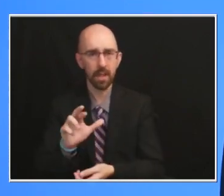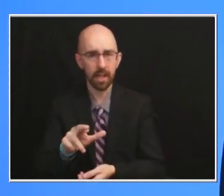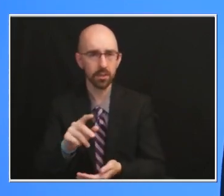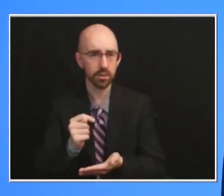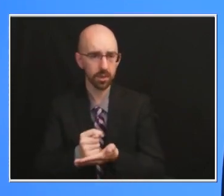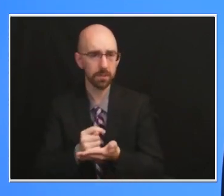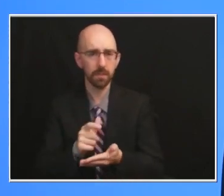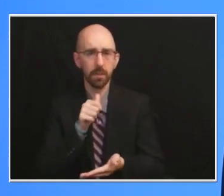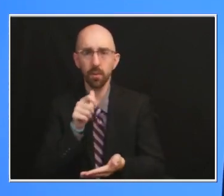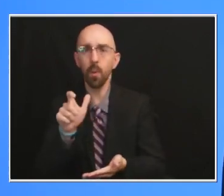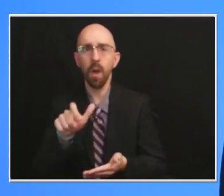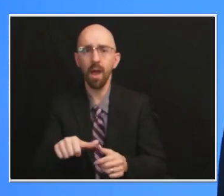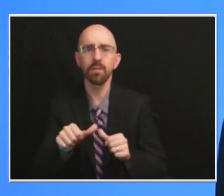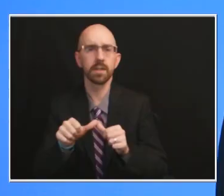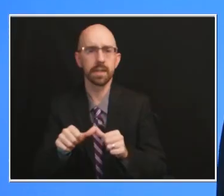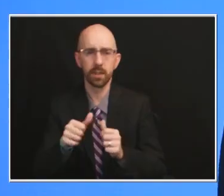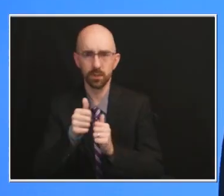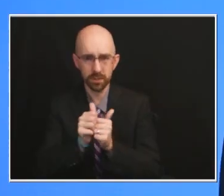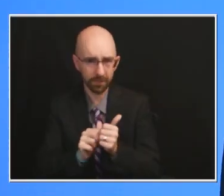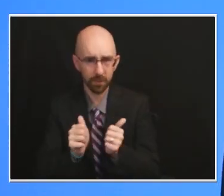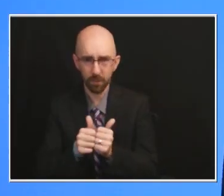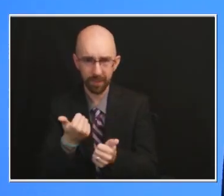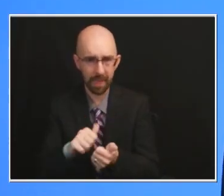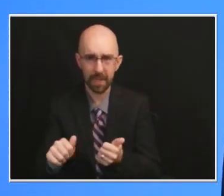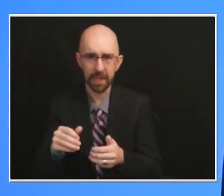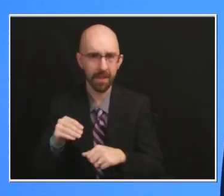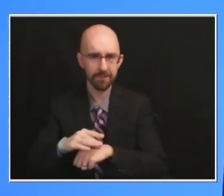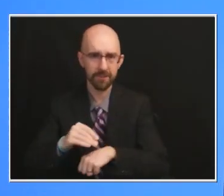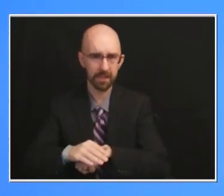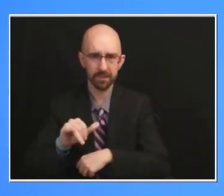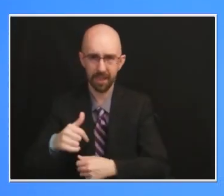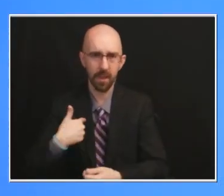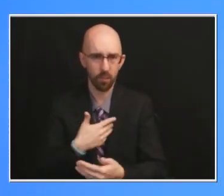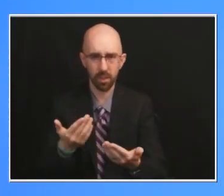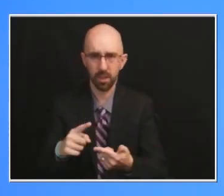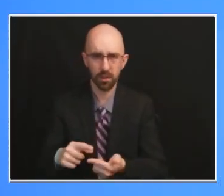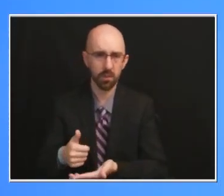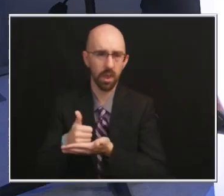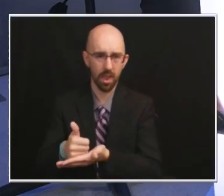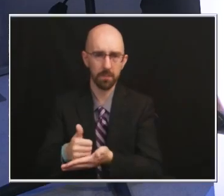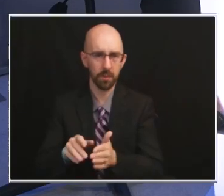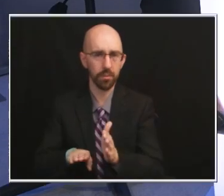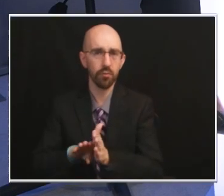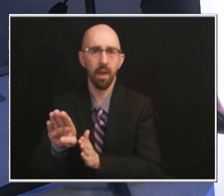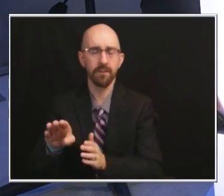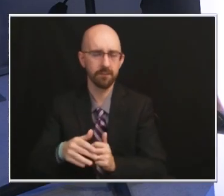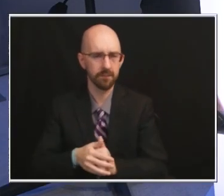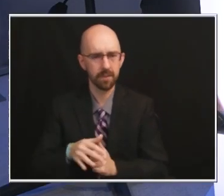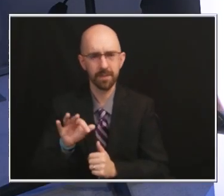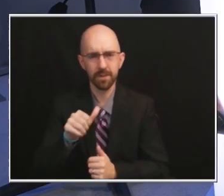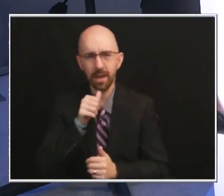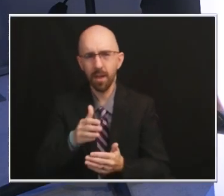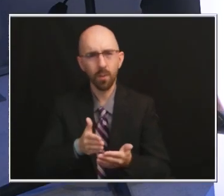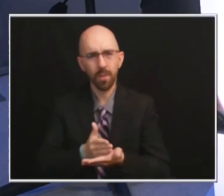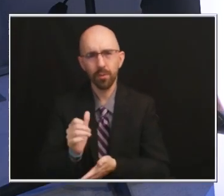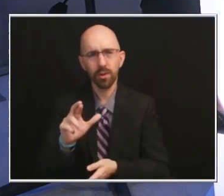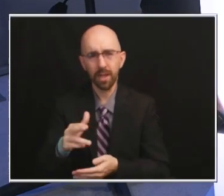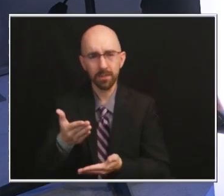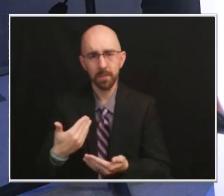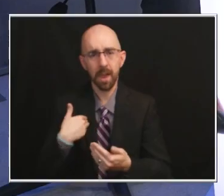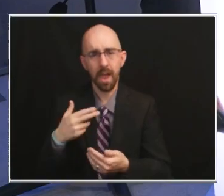have to continue suffering with any side effects of that. We are here to help you thrive. And if you're not going through cancer, you might be having